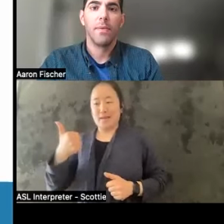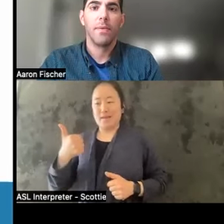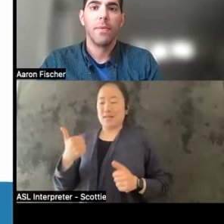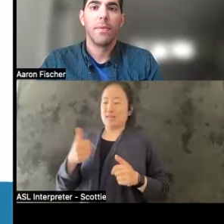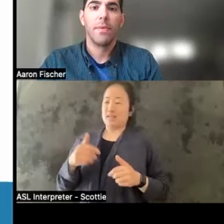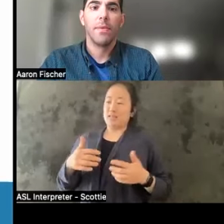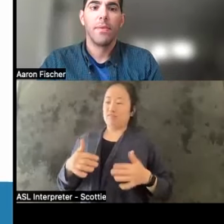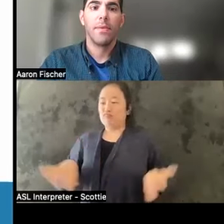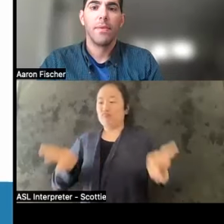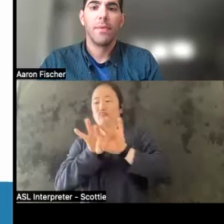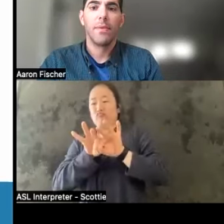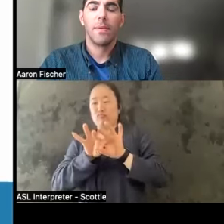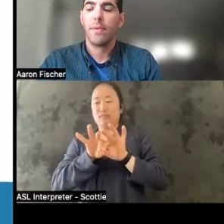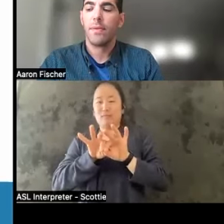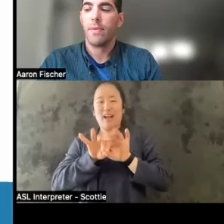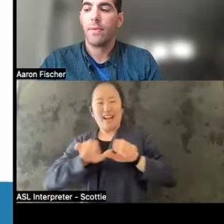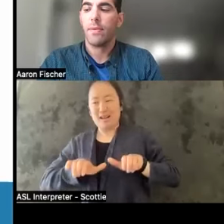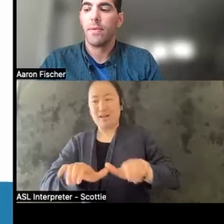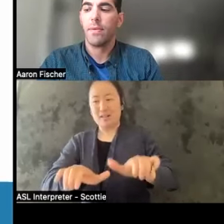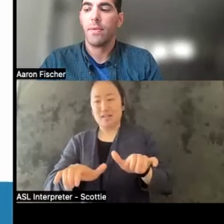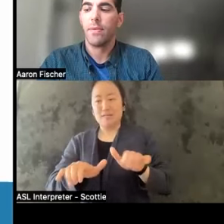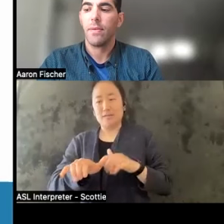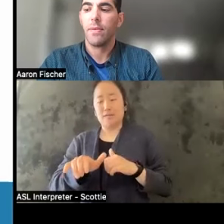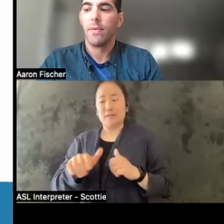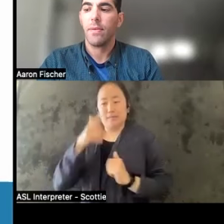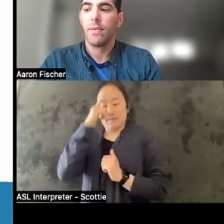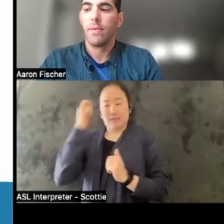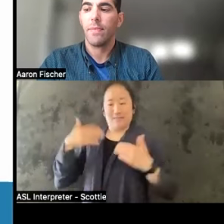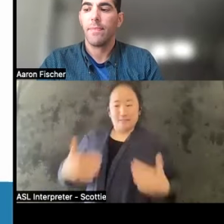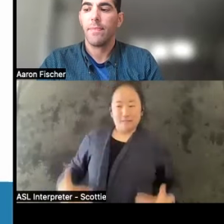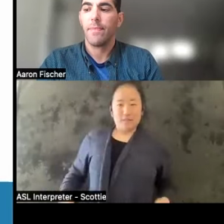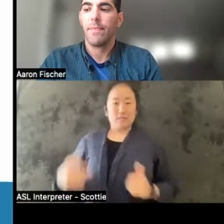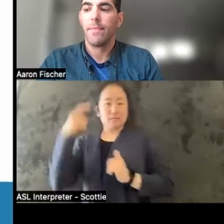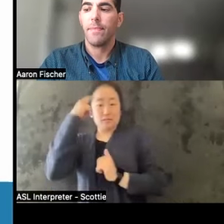for at least 12 months.